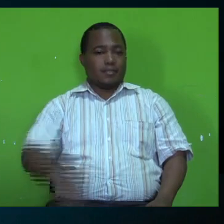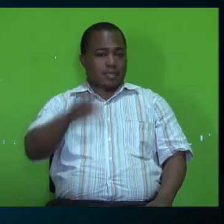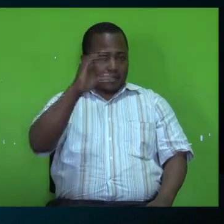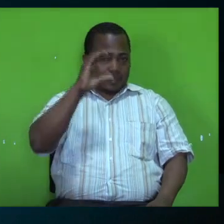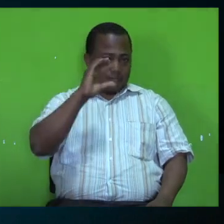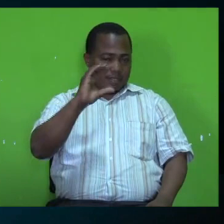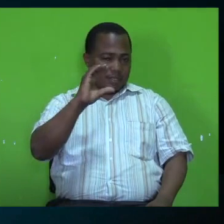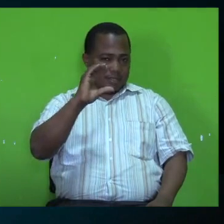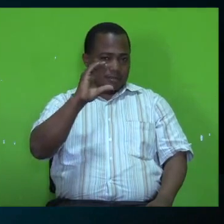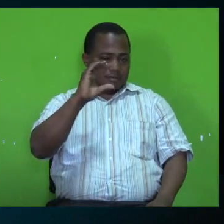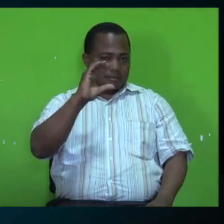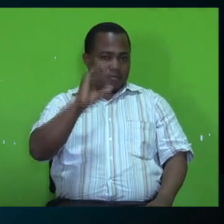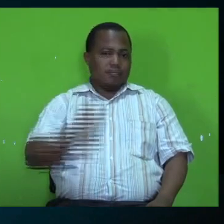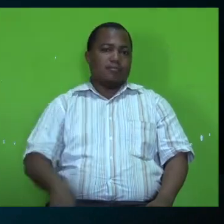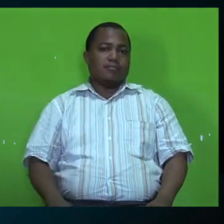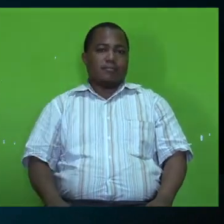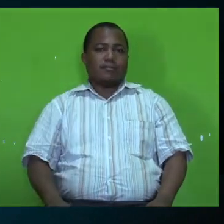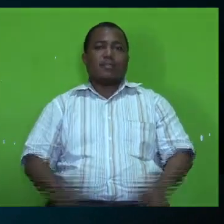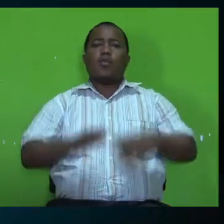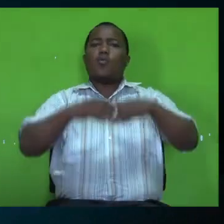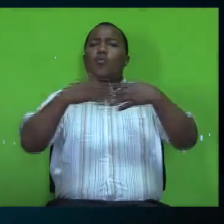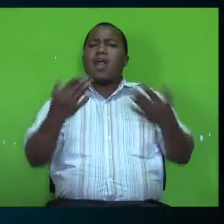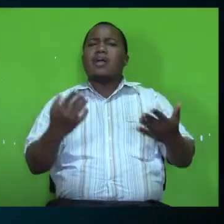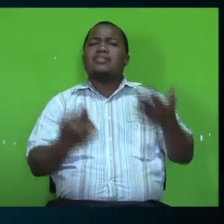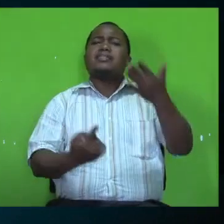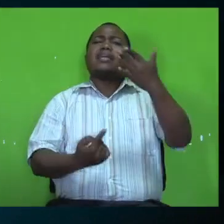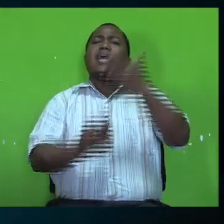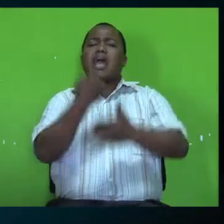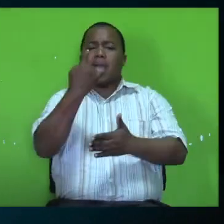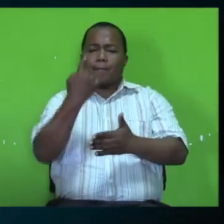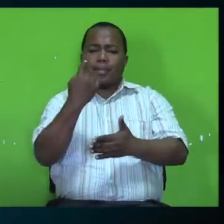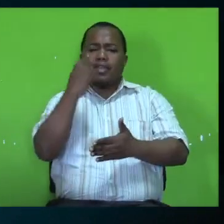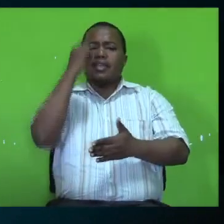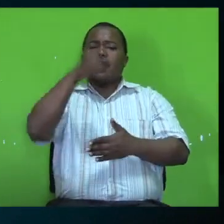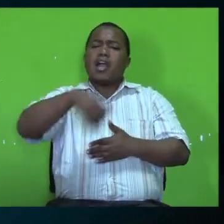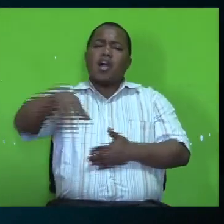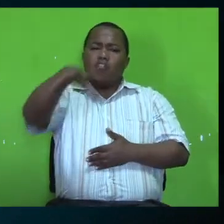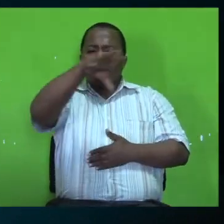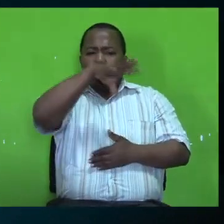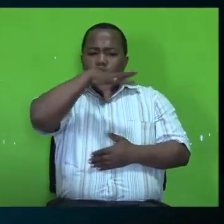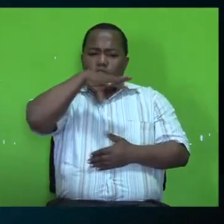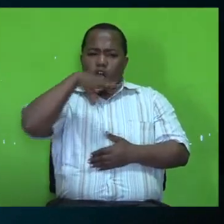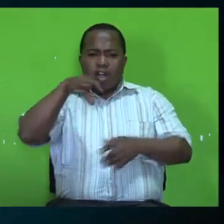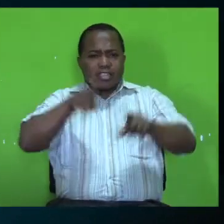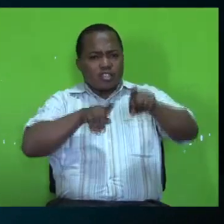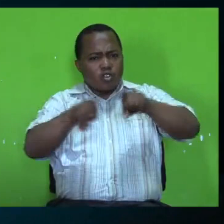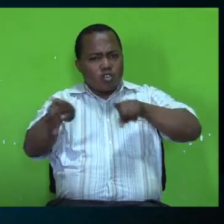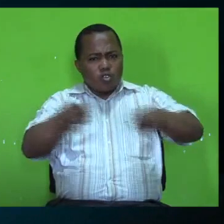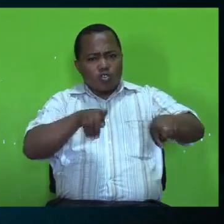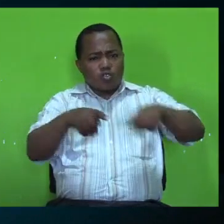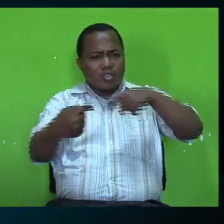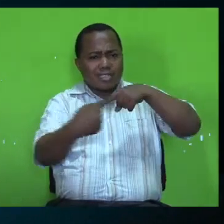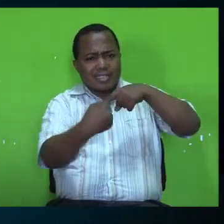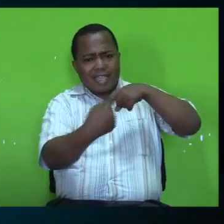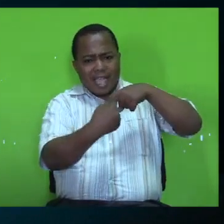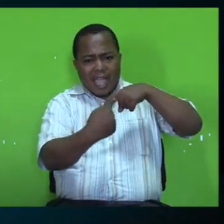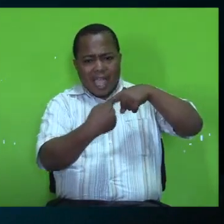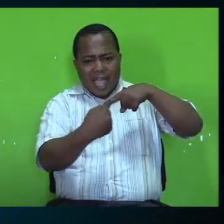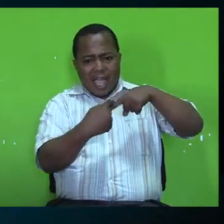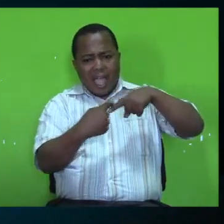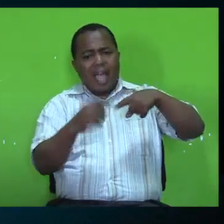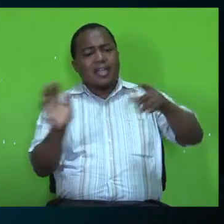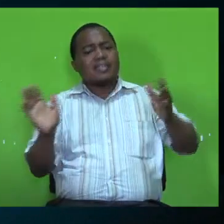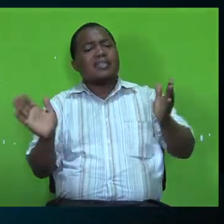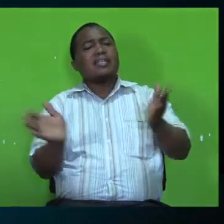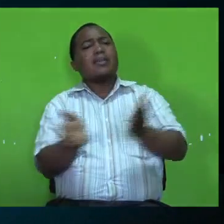C. What will happen if all root hairs will be